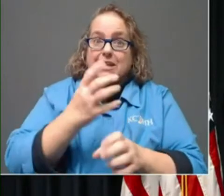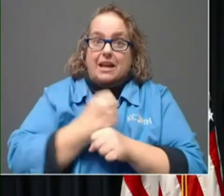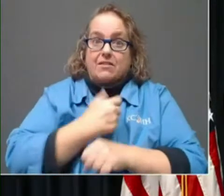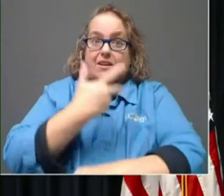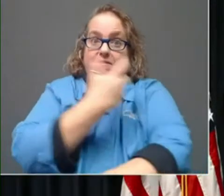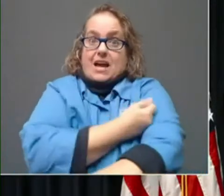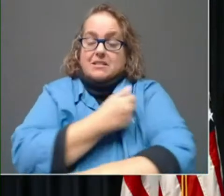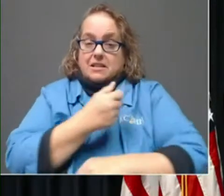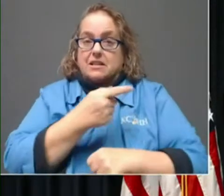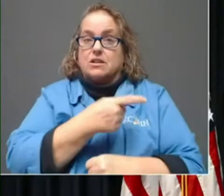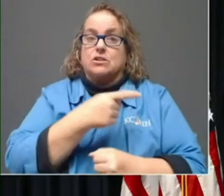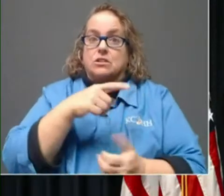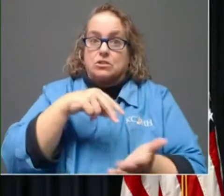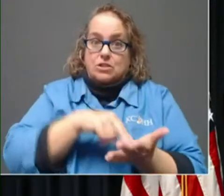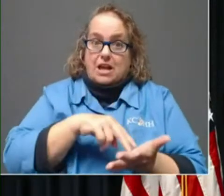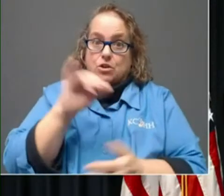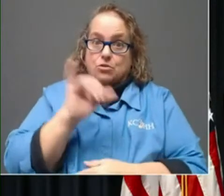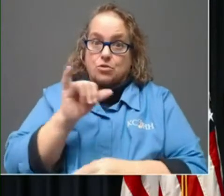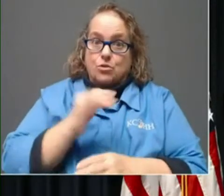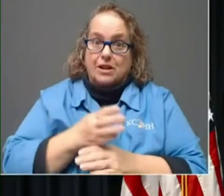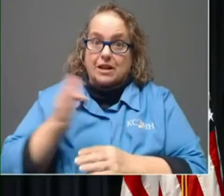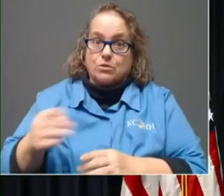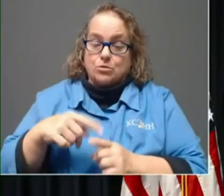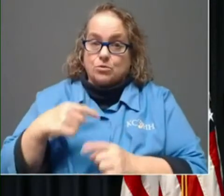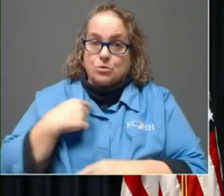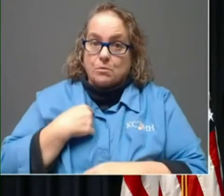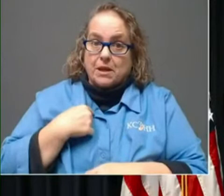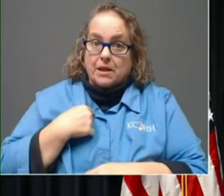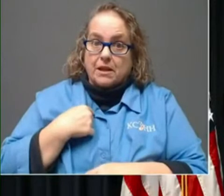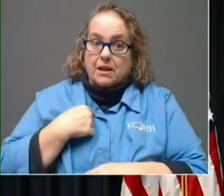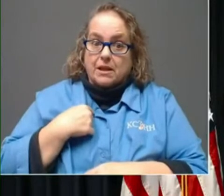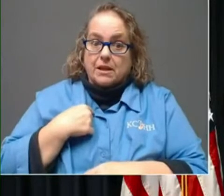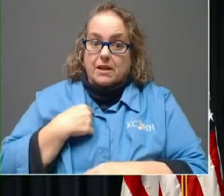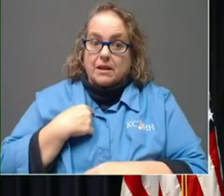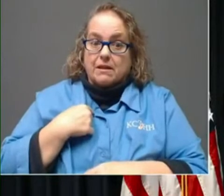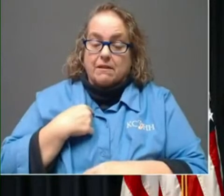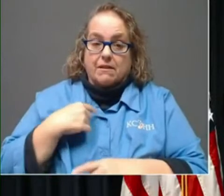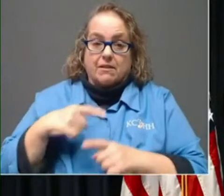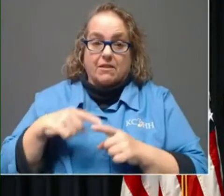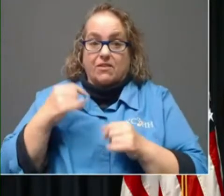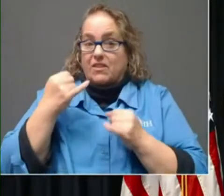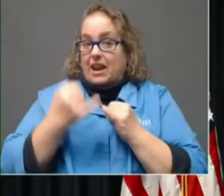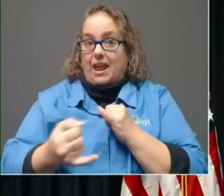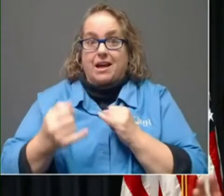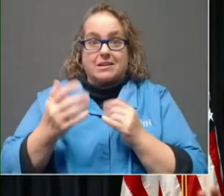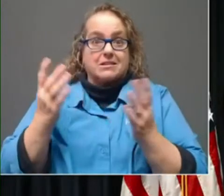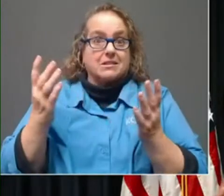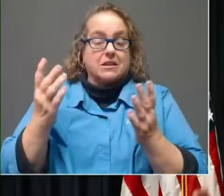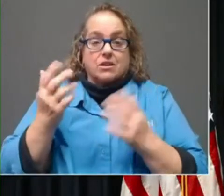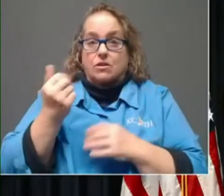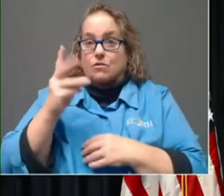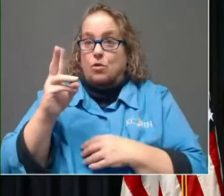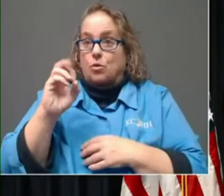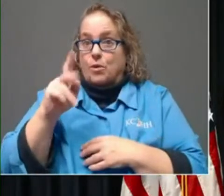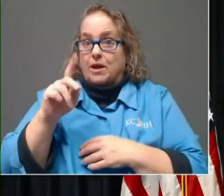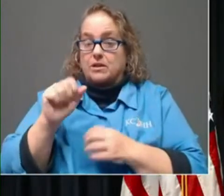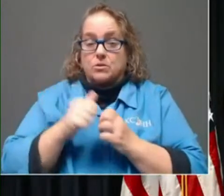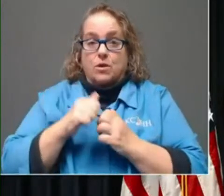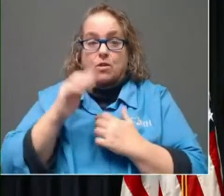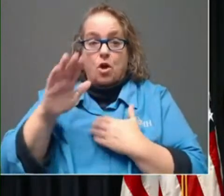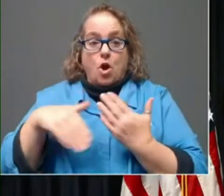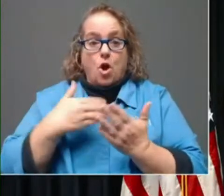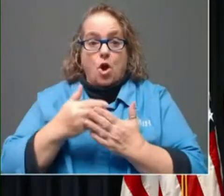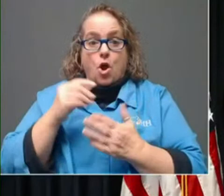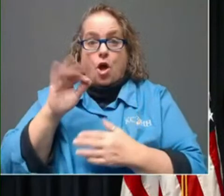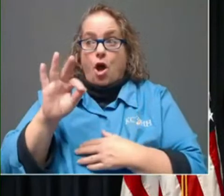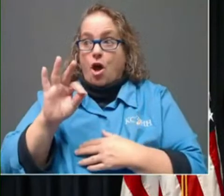standing right next to me. Maybe in the last a couple of weeks with all the